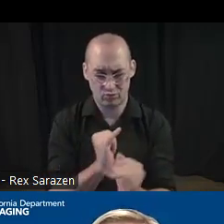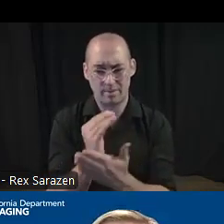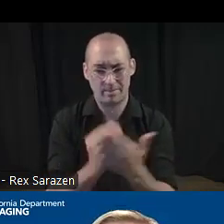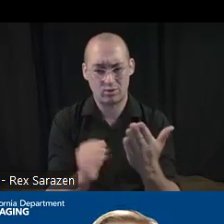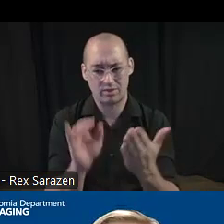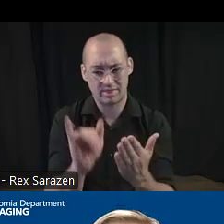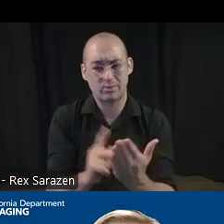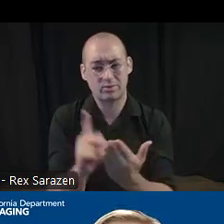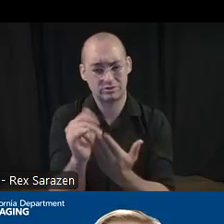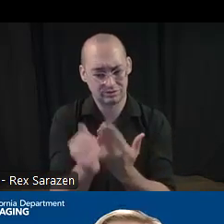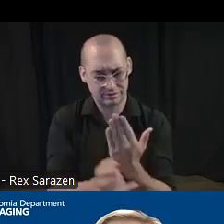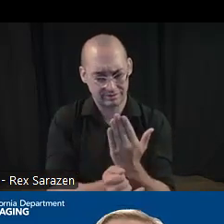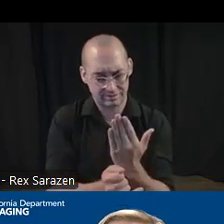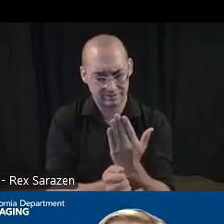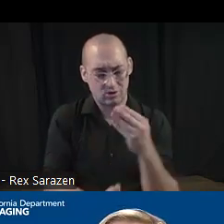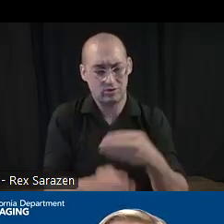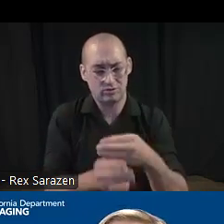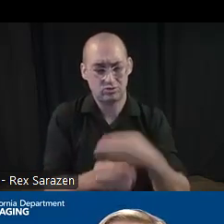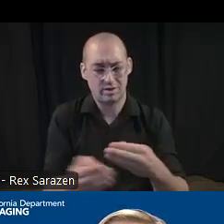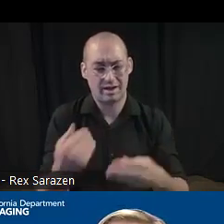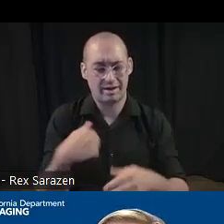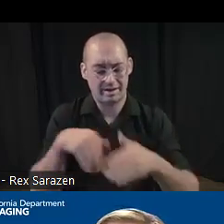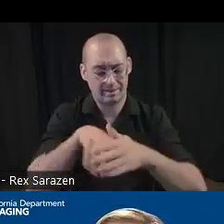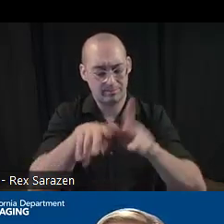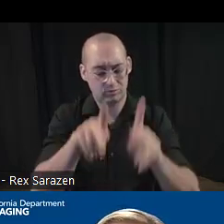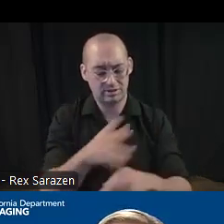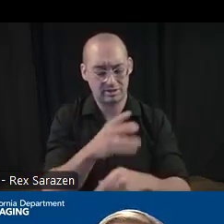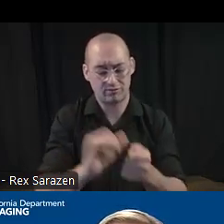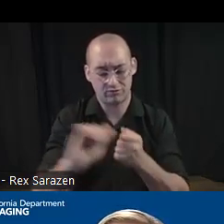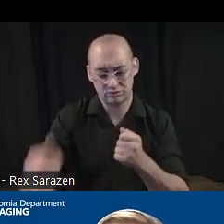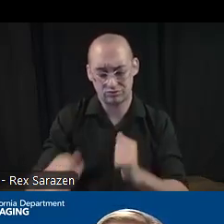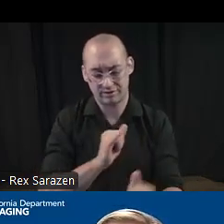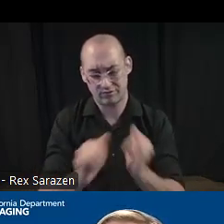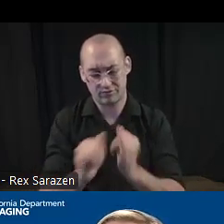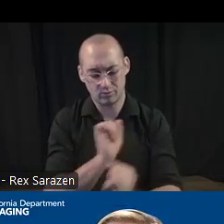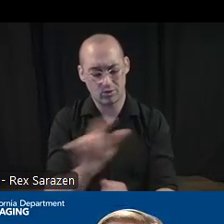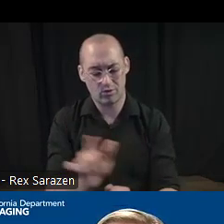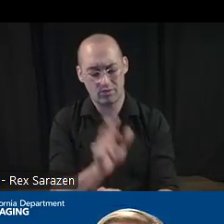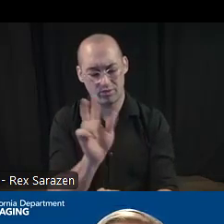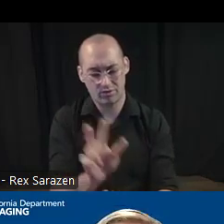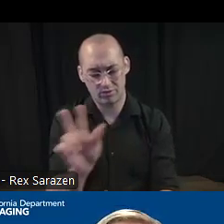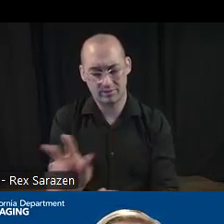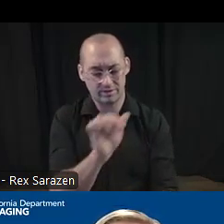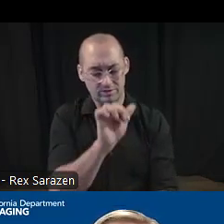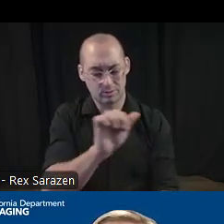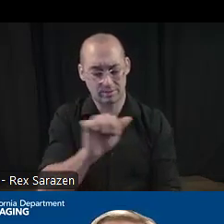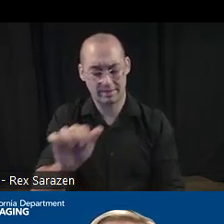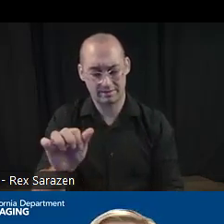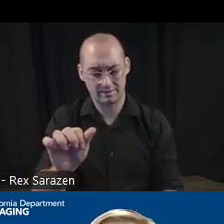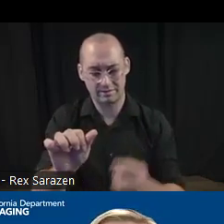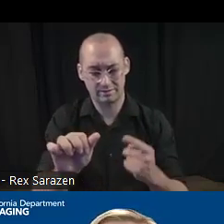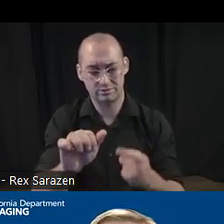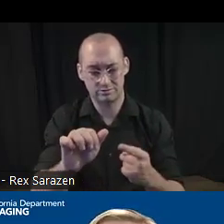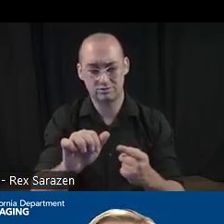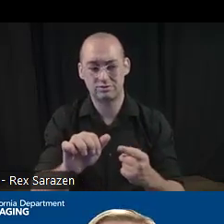project. We also held in-person or virtual interviews with all 33 of our AAAs.